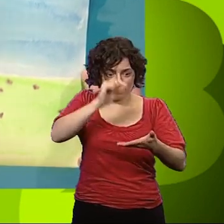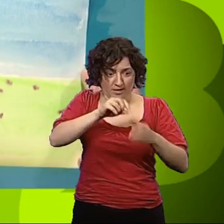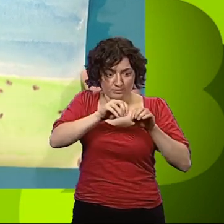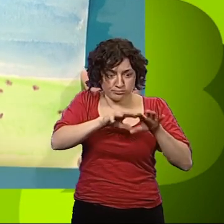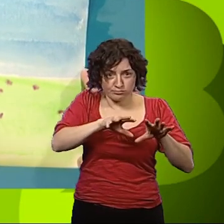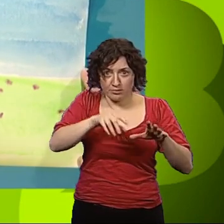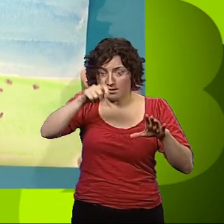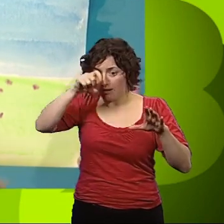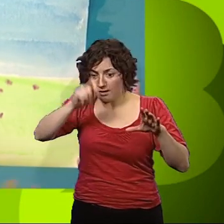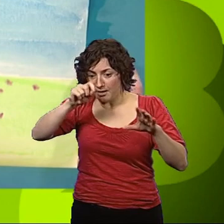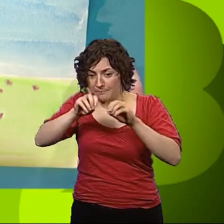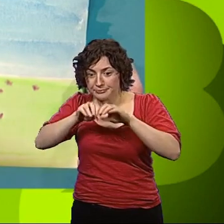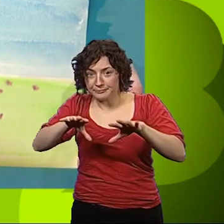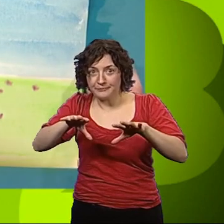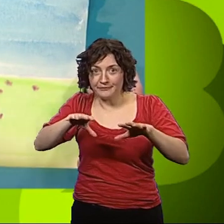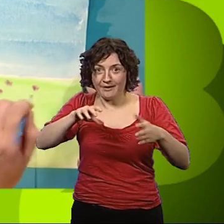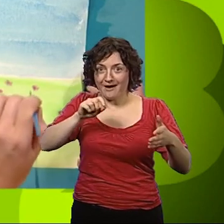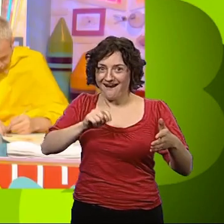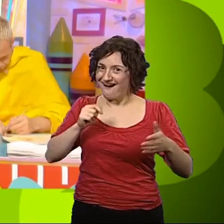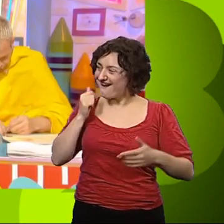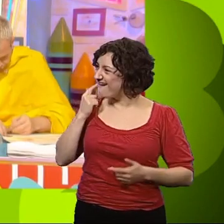Whoa, loads of paint on. They look like big poppies.